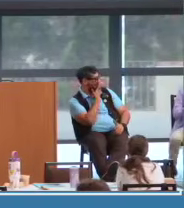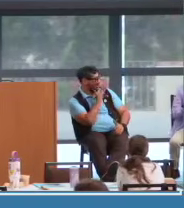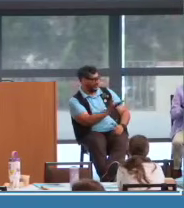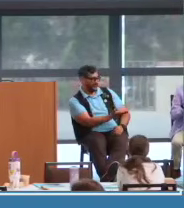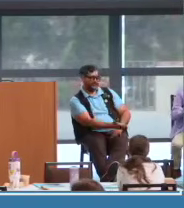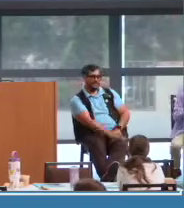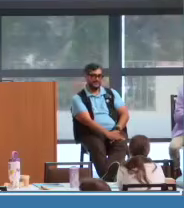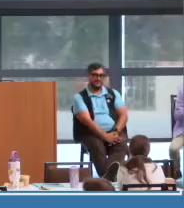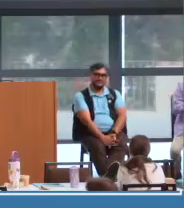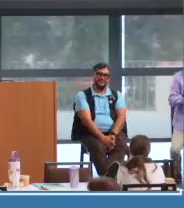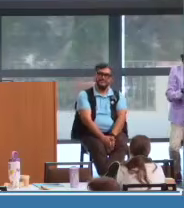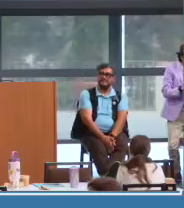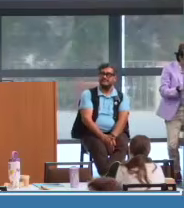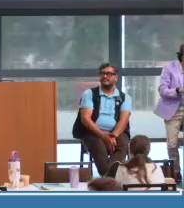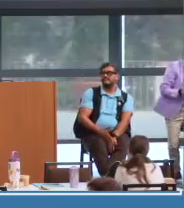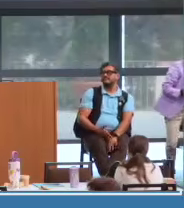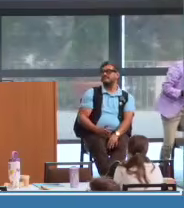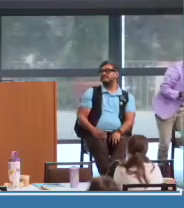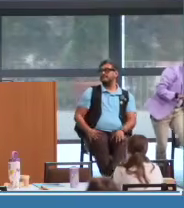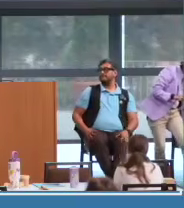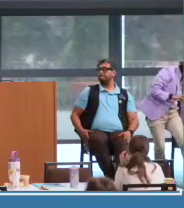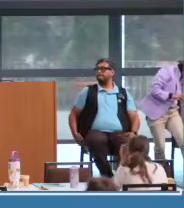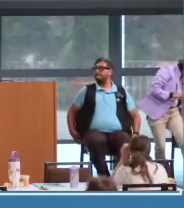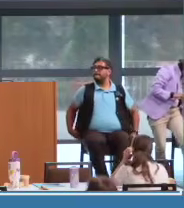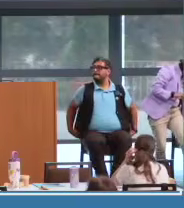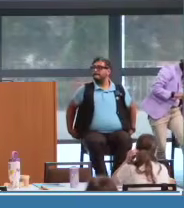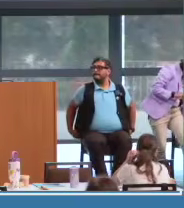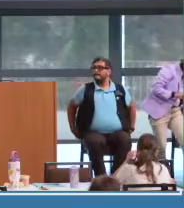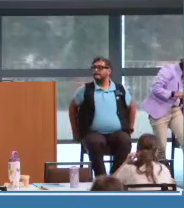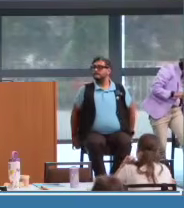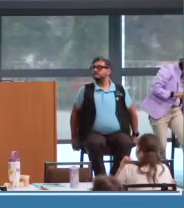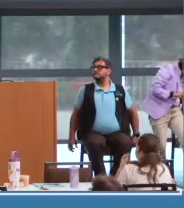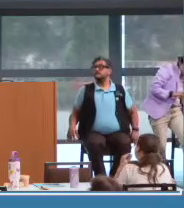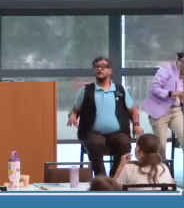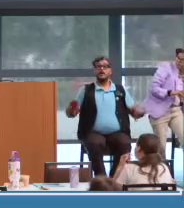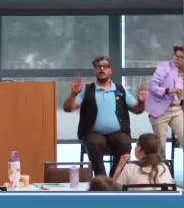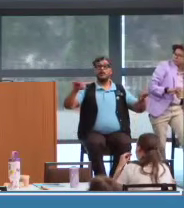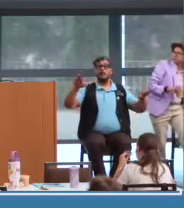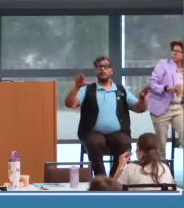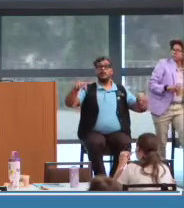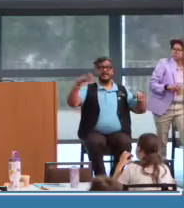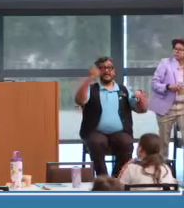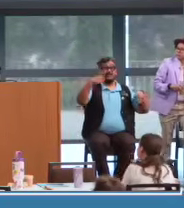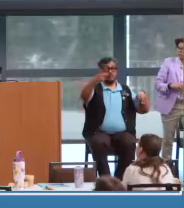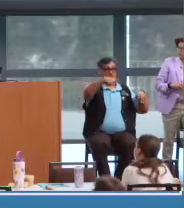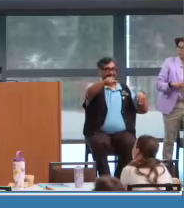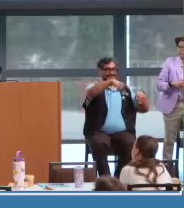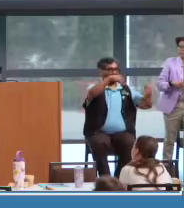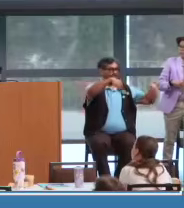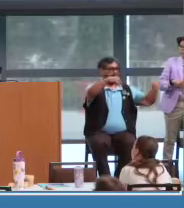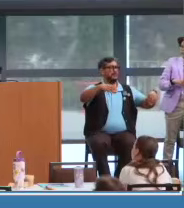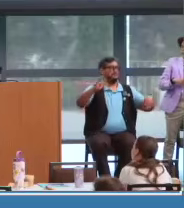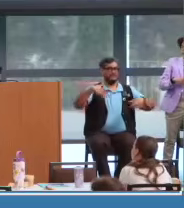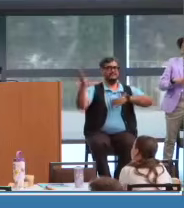Thank you. Oh, Yeah, for everybody in the room,